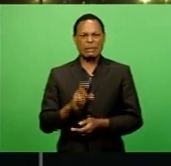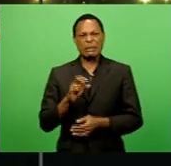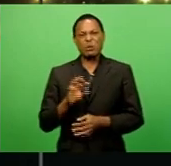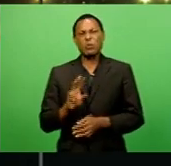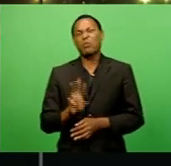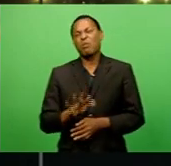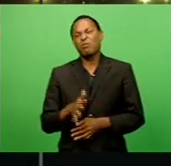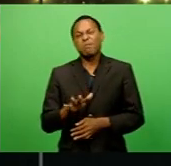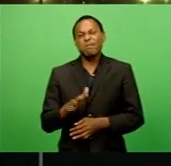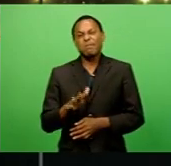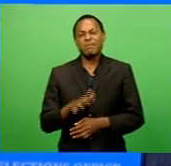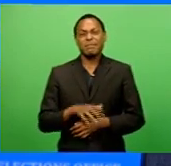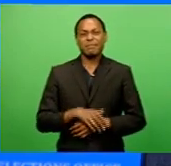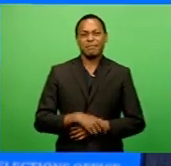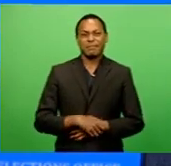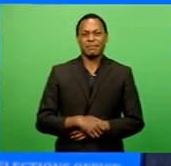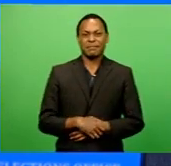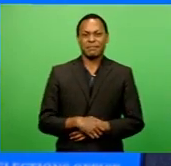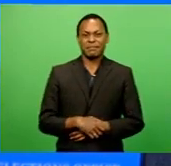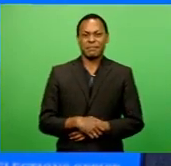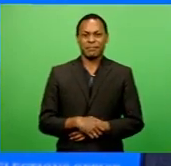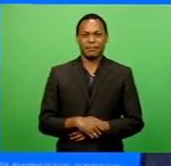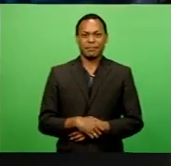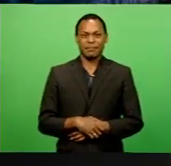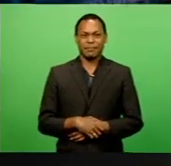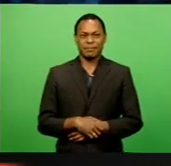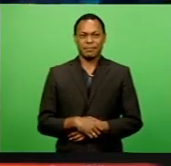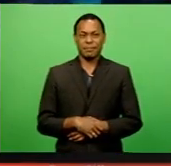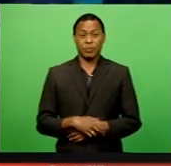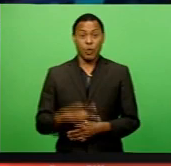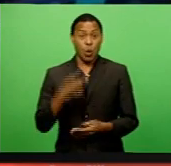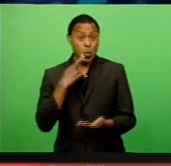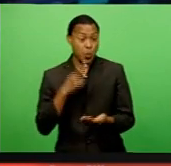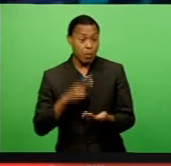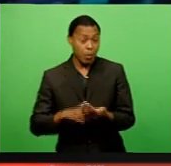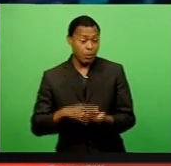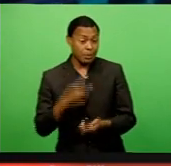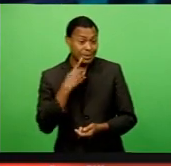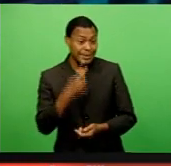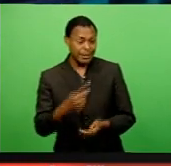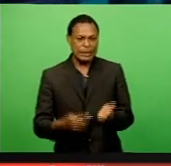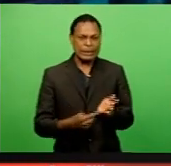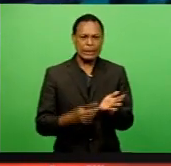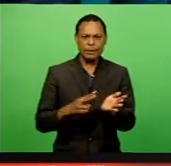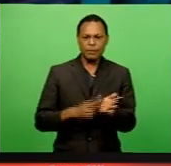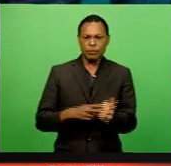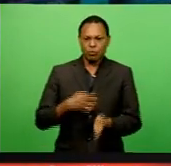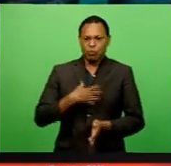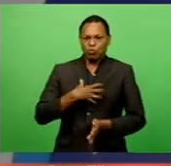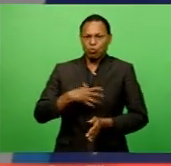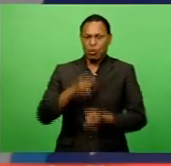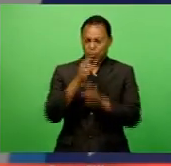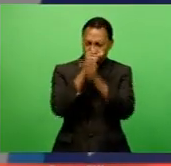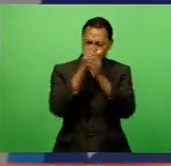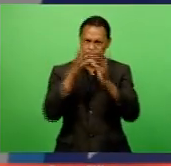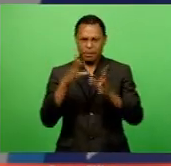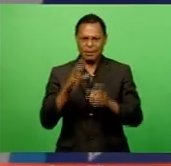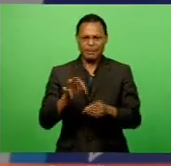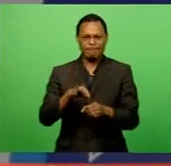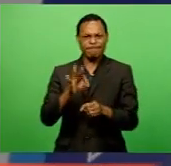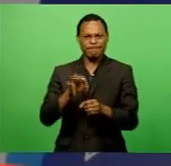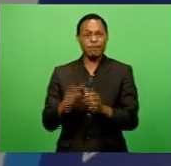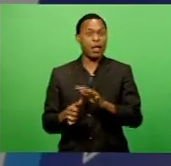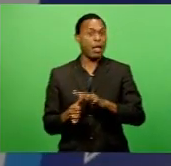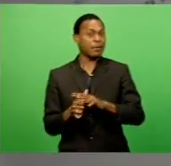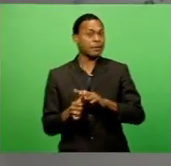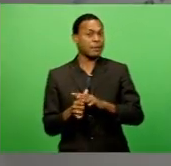social media. The FEO report states that television is the most popular platform for accessing election information,